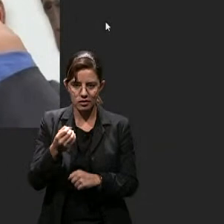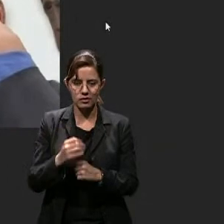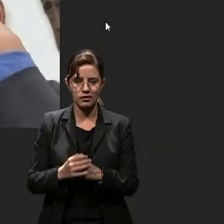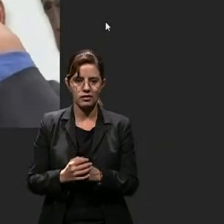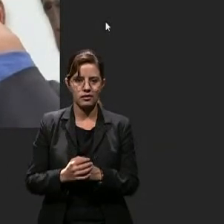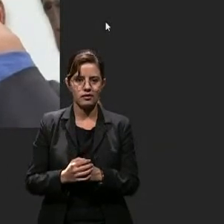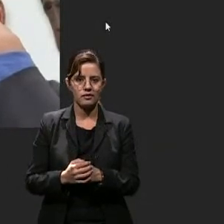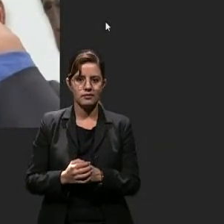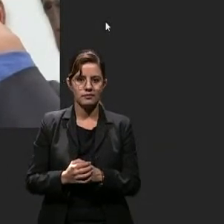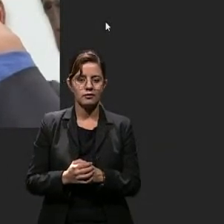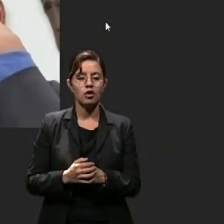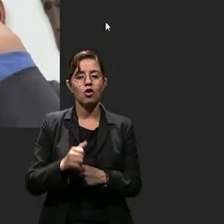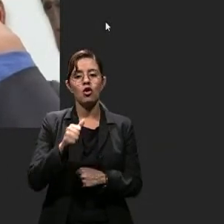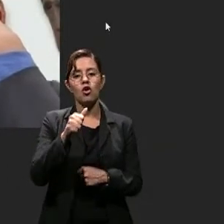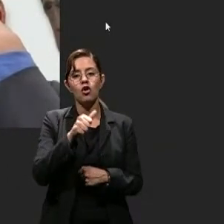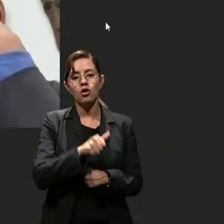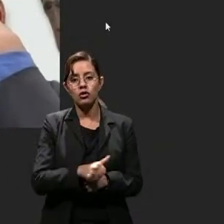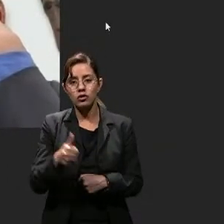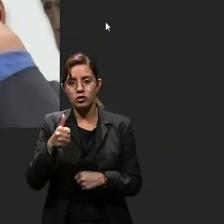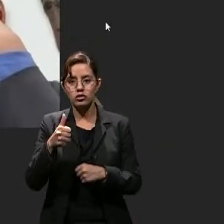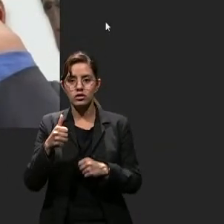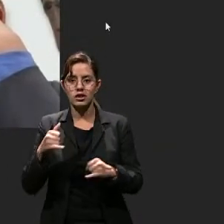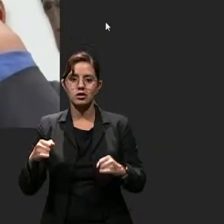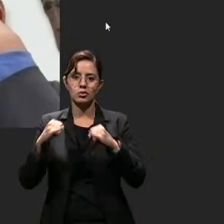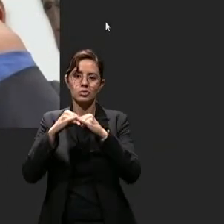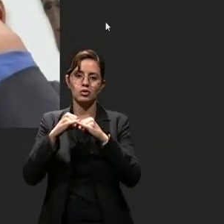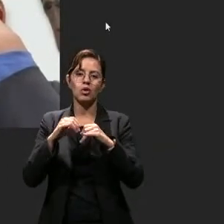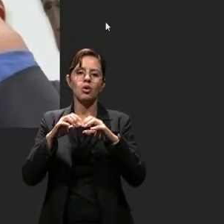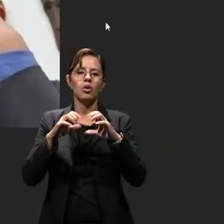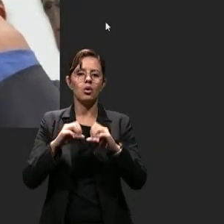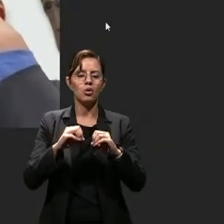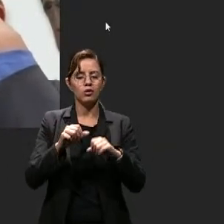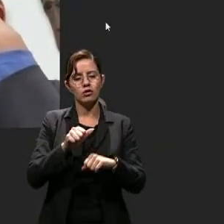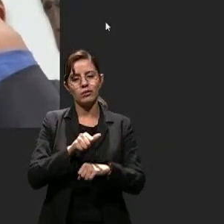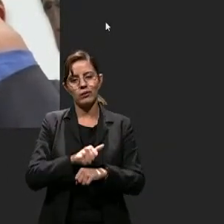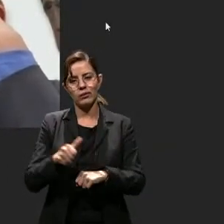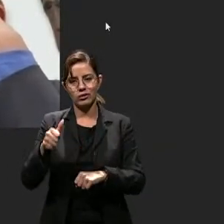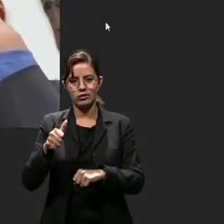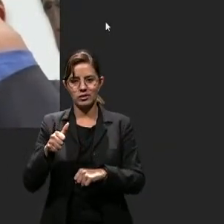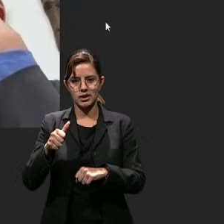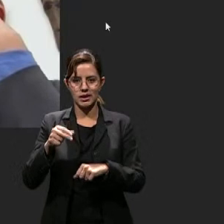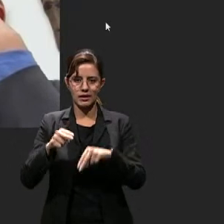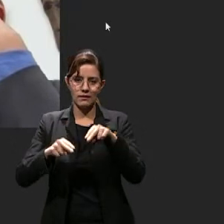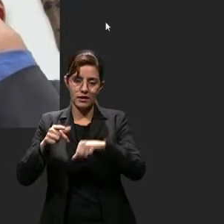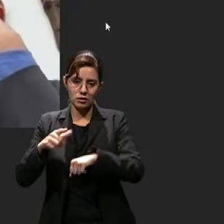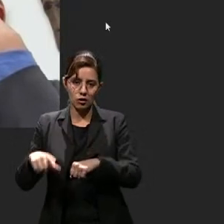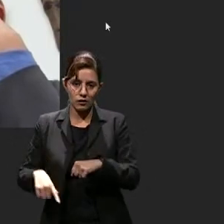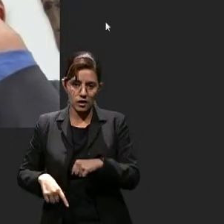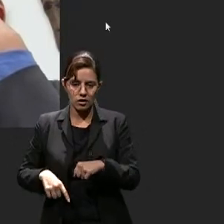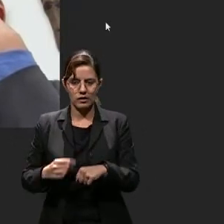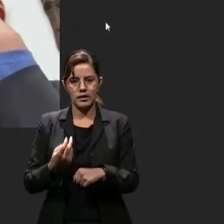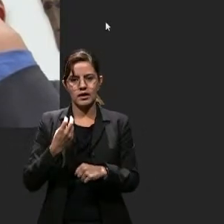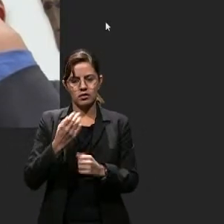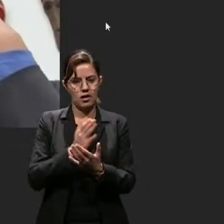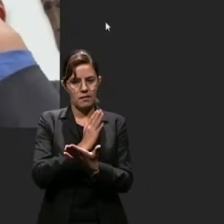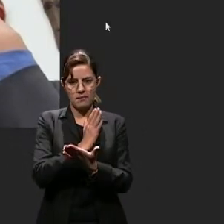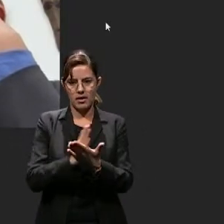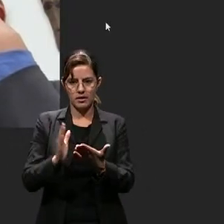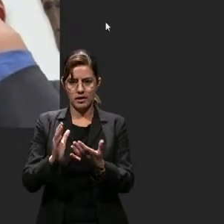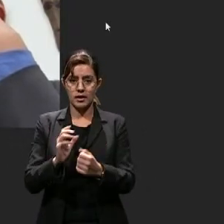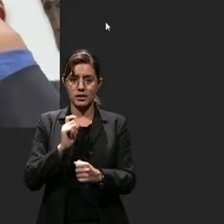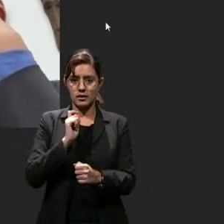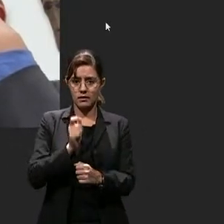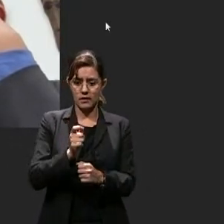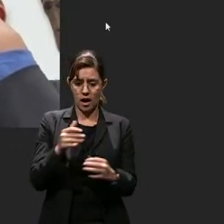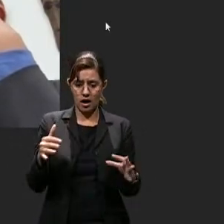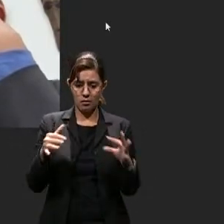be regarding other powers. This doesn't mean that we will not